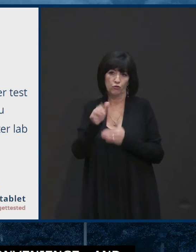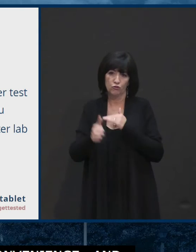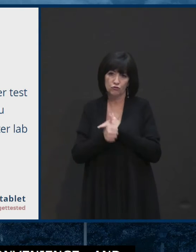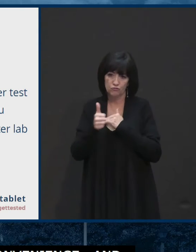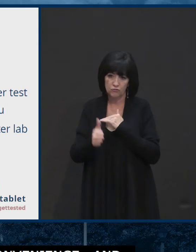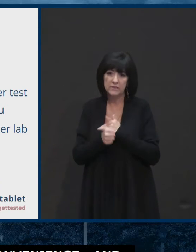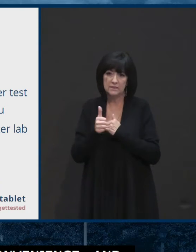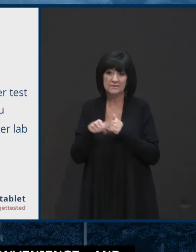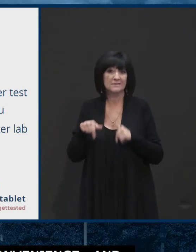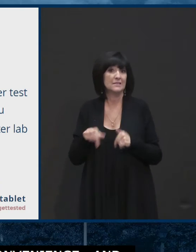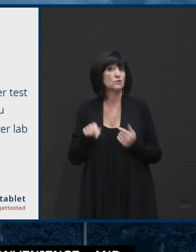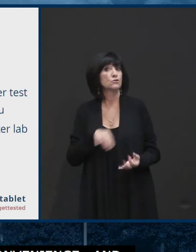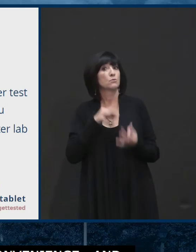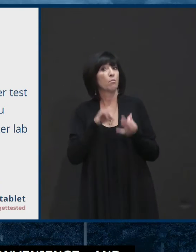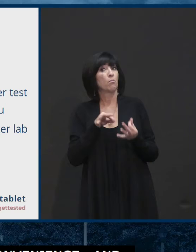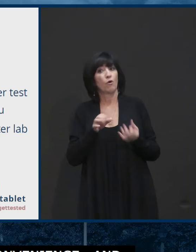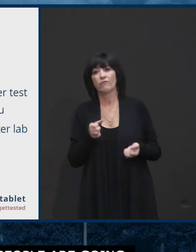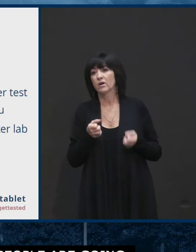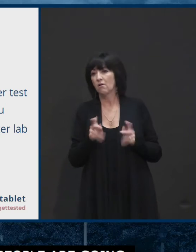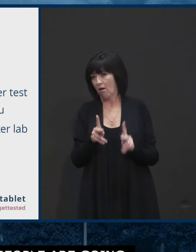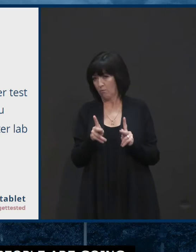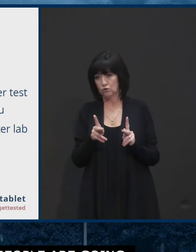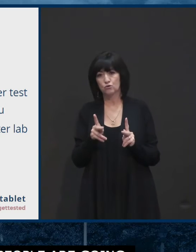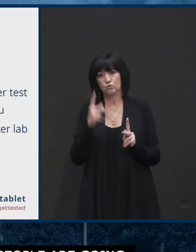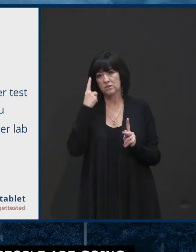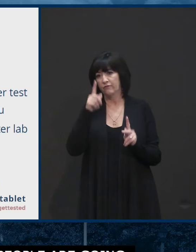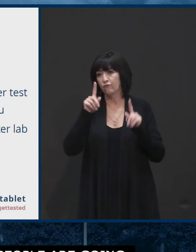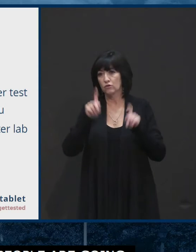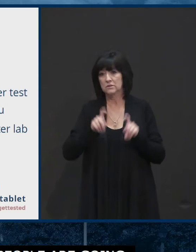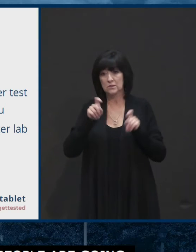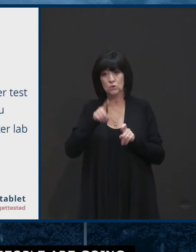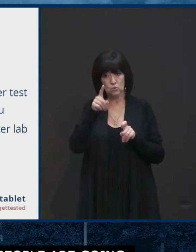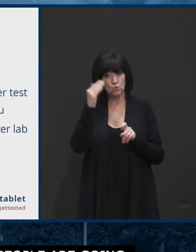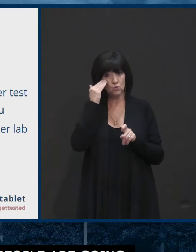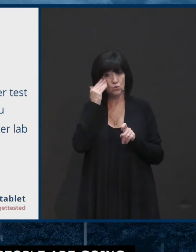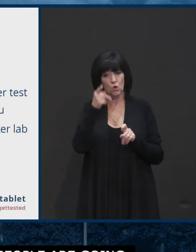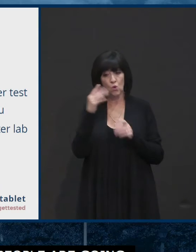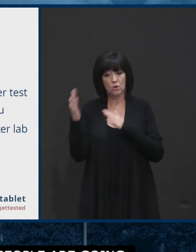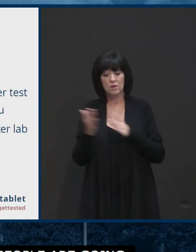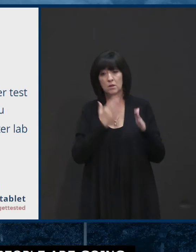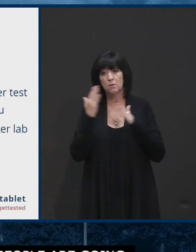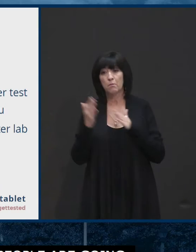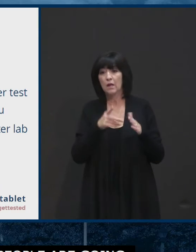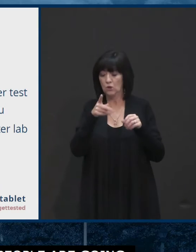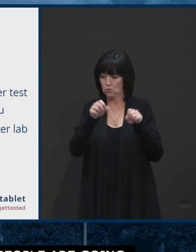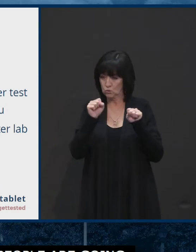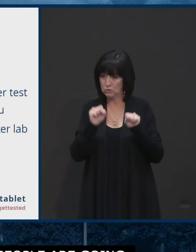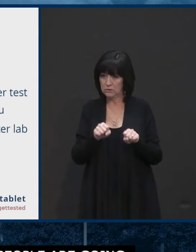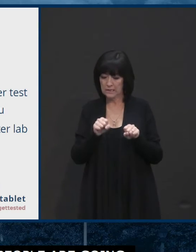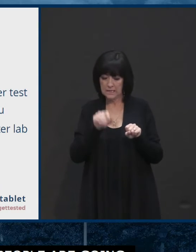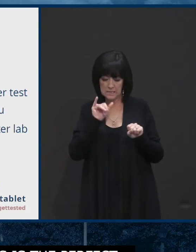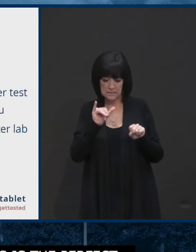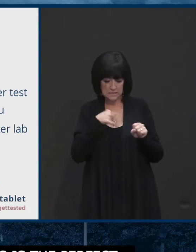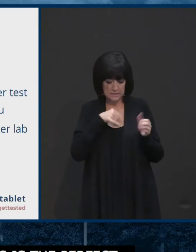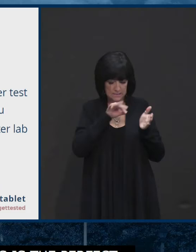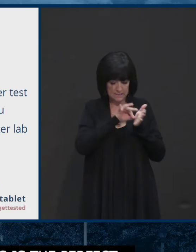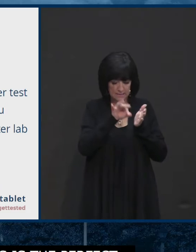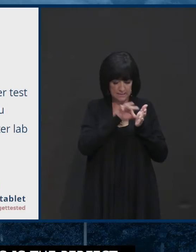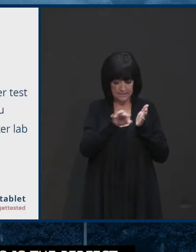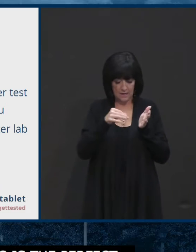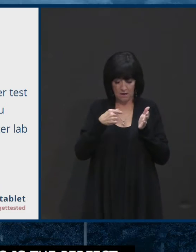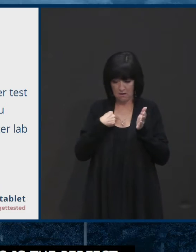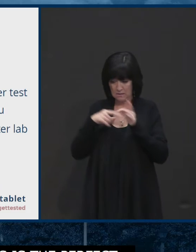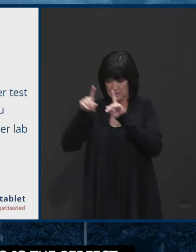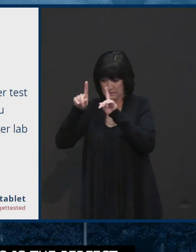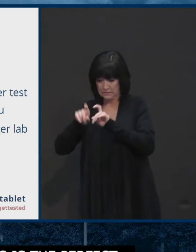opportunity for testing when you're going to be going over somebody's house or you're going to be traveling. You're able to almost map it out to the day of when you're going to get your results